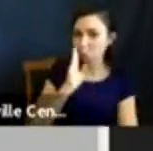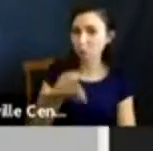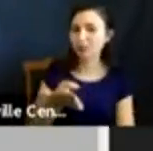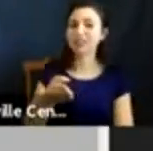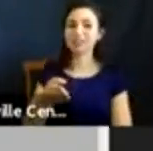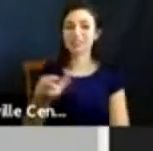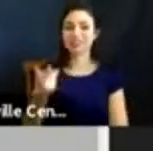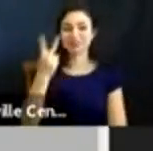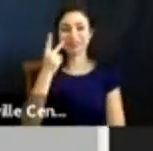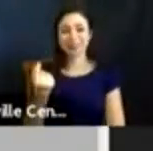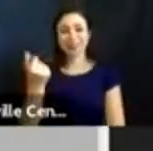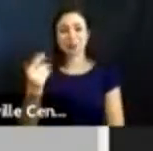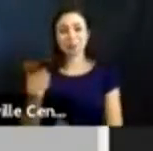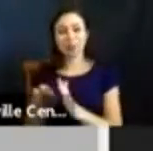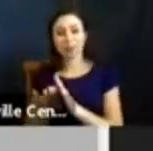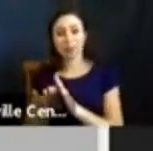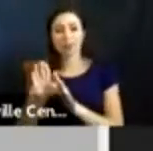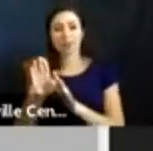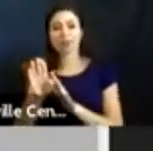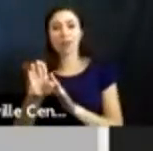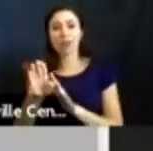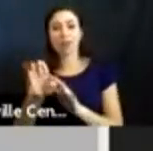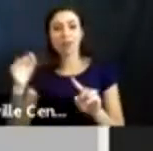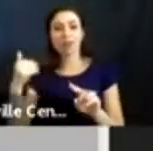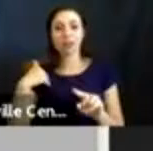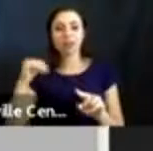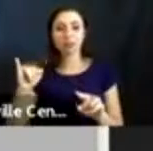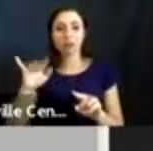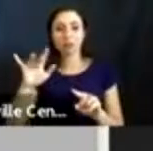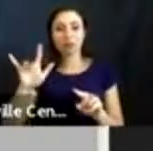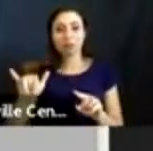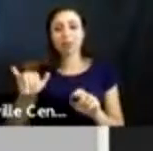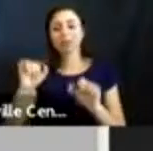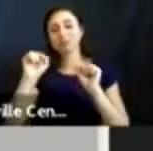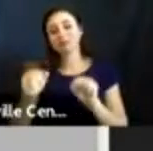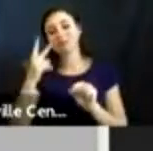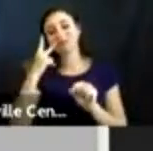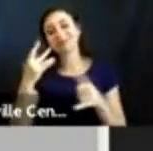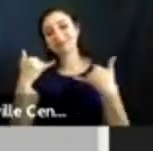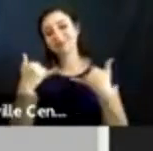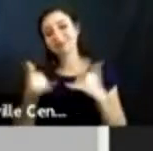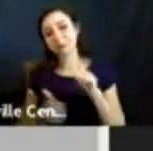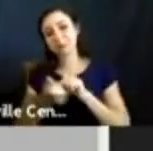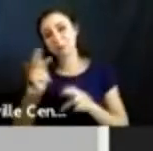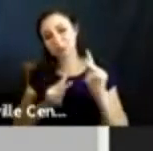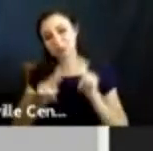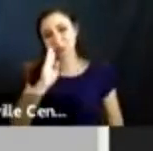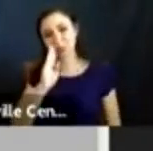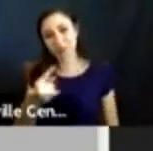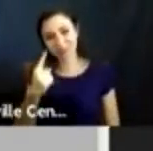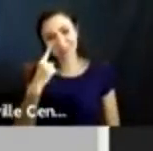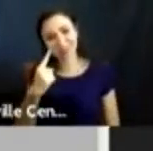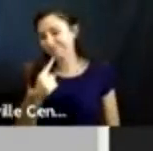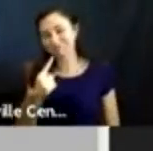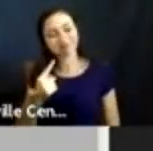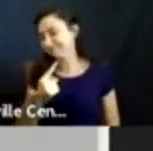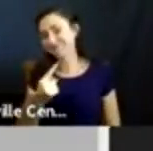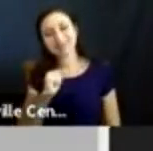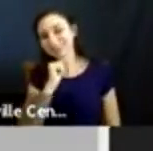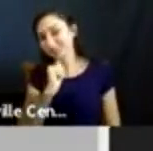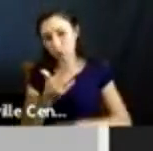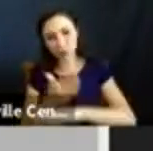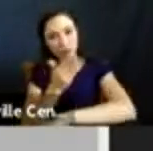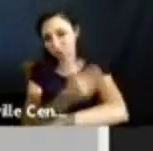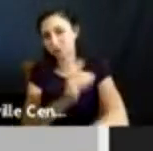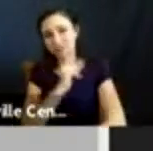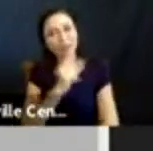slight uptick since July, we can see that most people are fairly skeptical that things will be getting better. They either think it will be